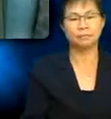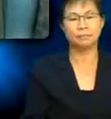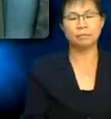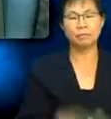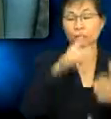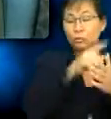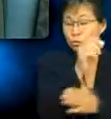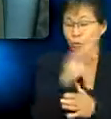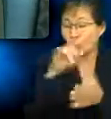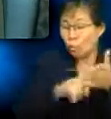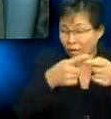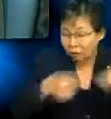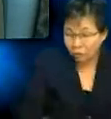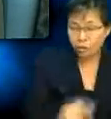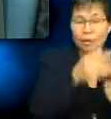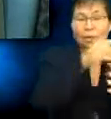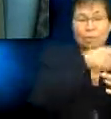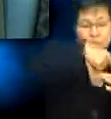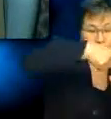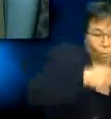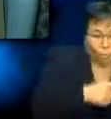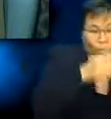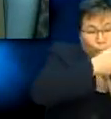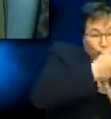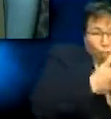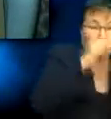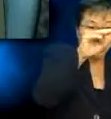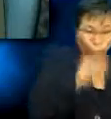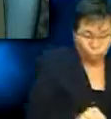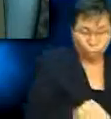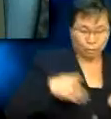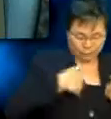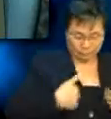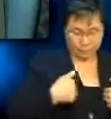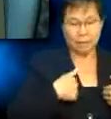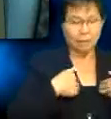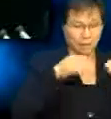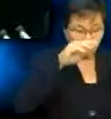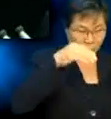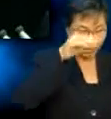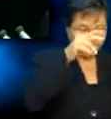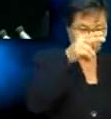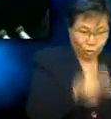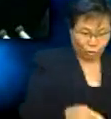So what are the differences between a human cell and a plant cell?